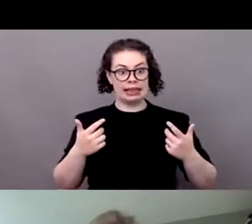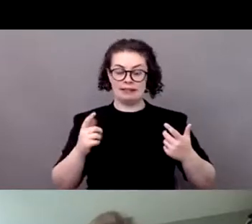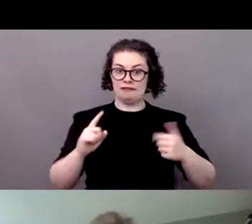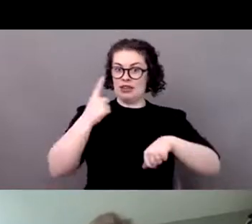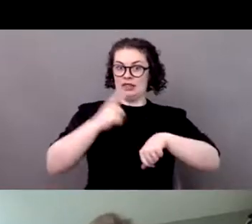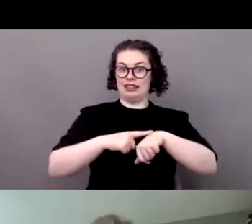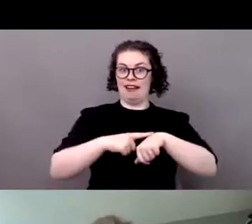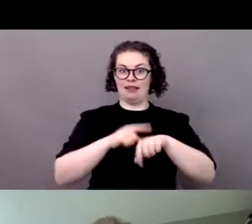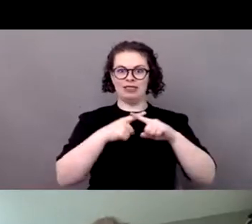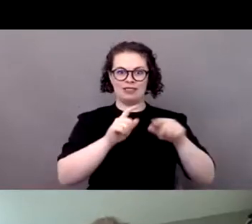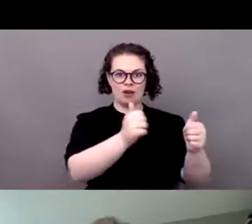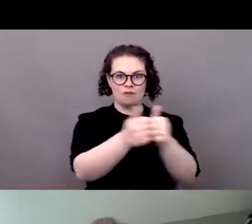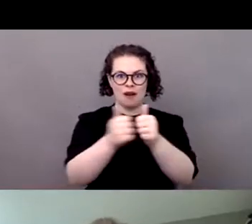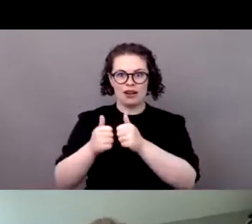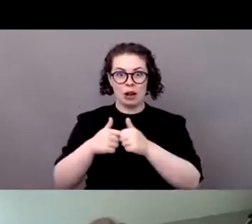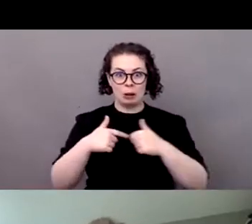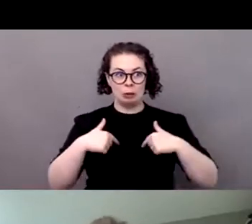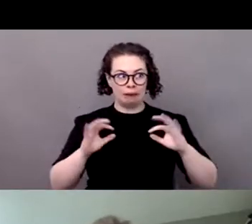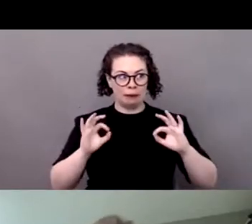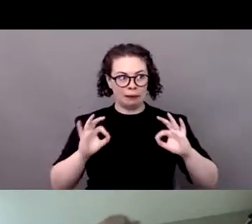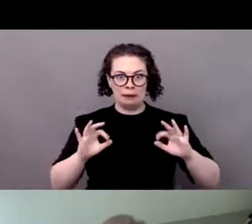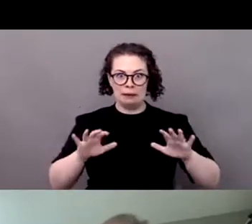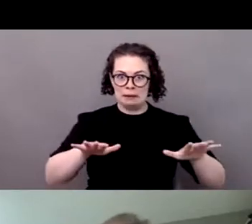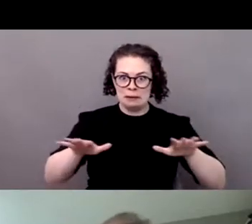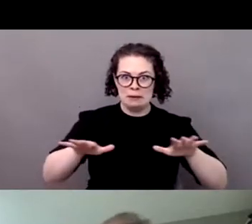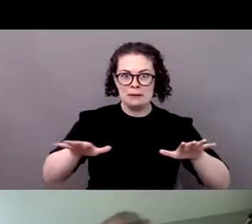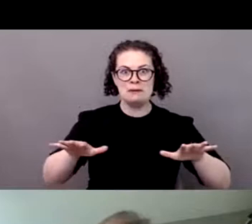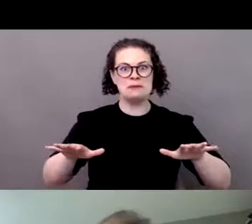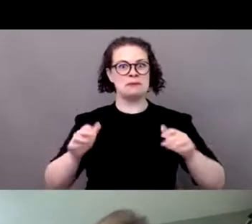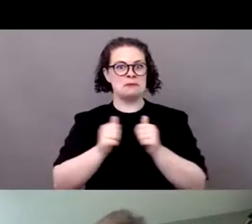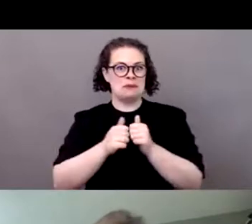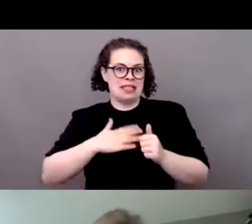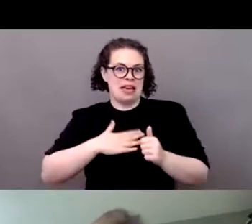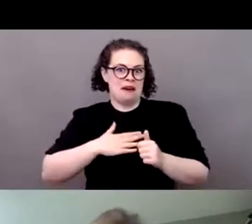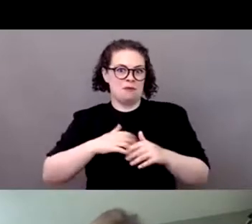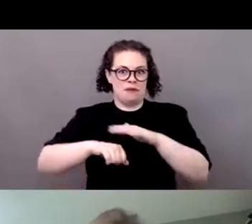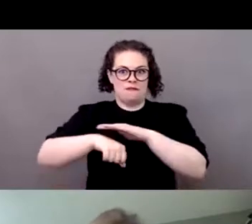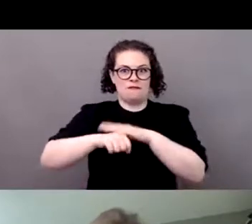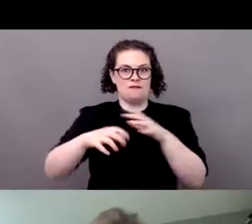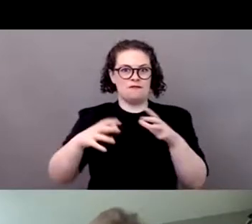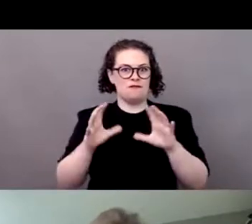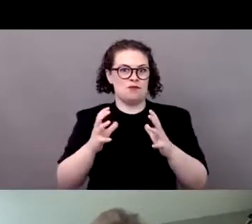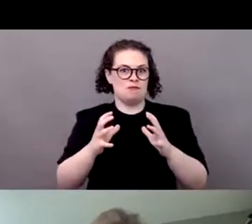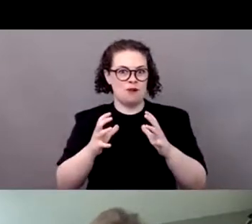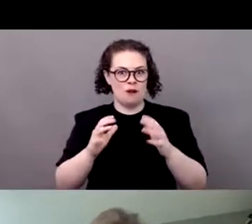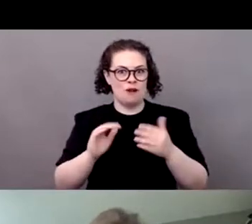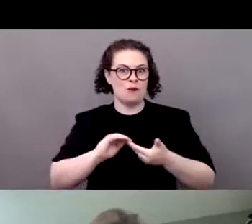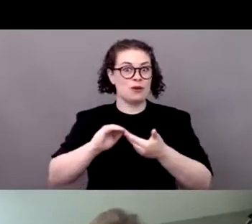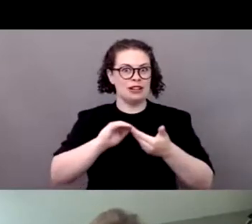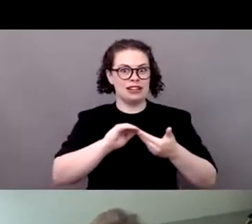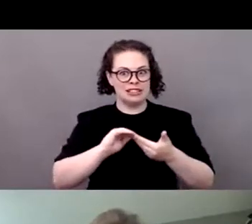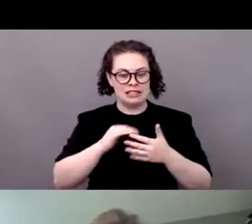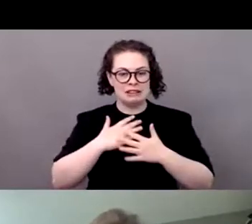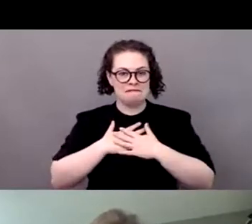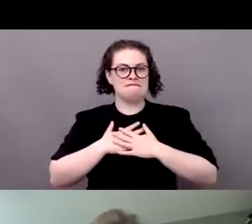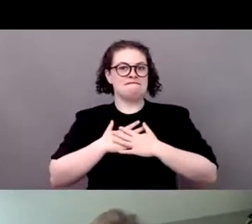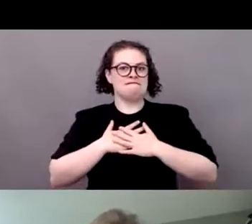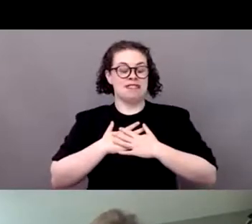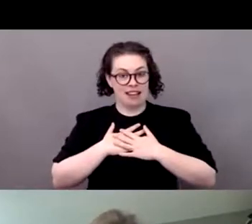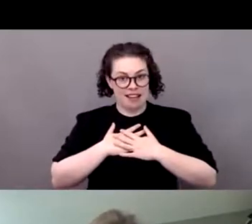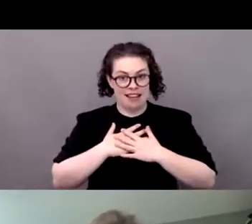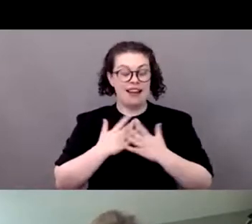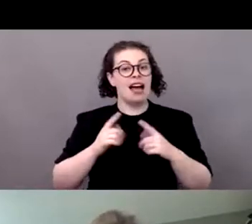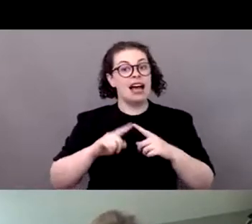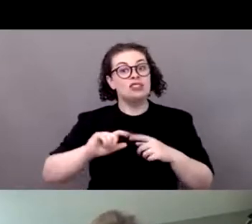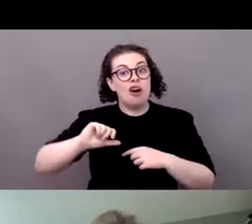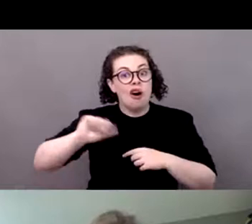a new group of work with other football association that we invited to join us in a new